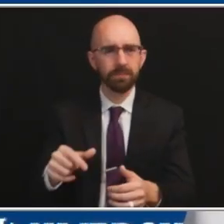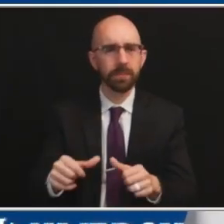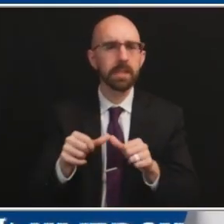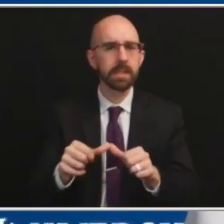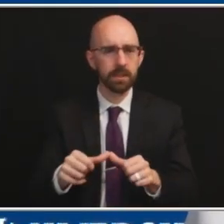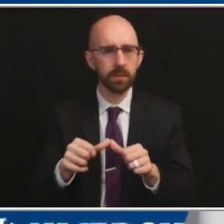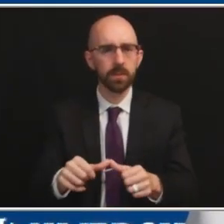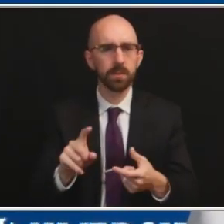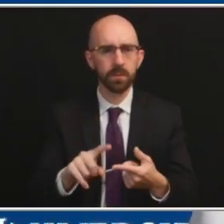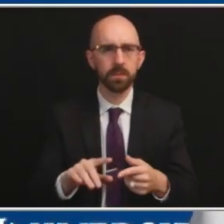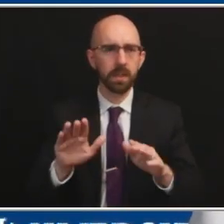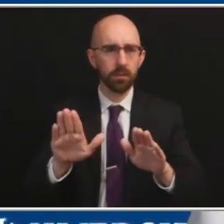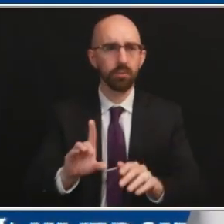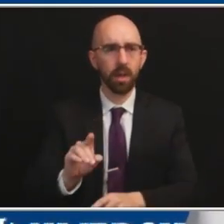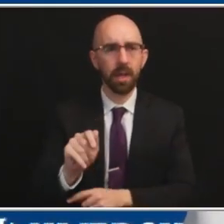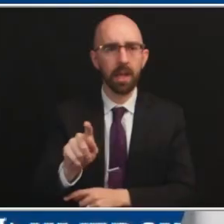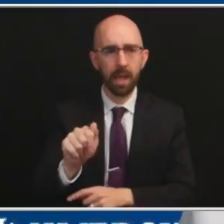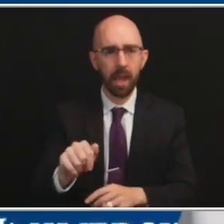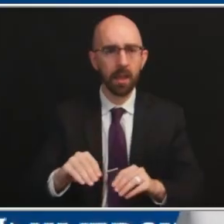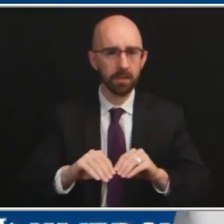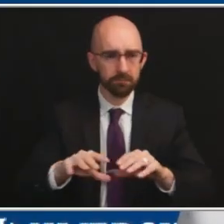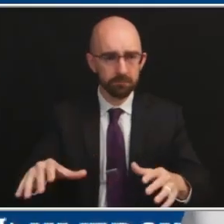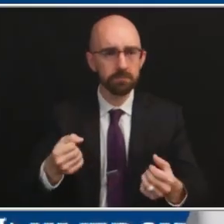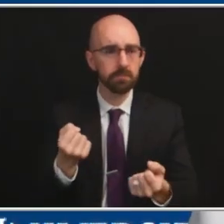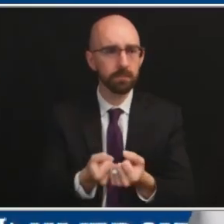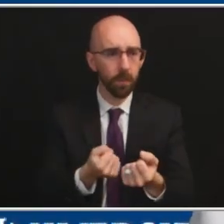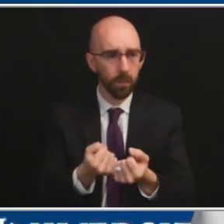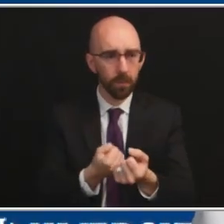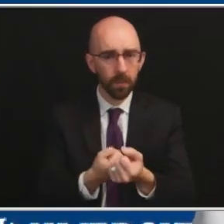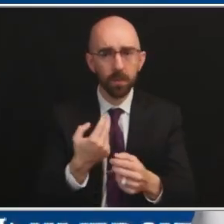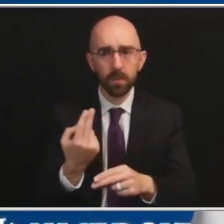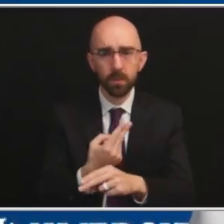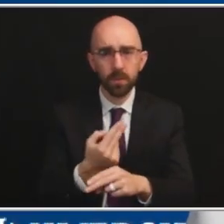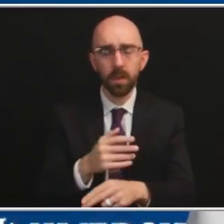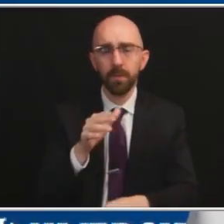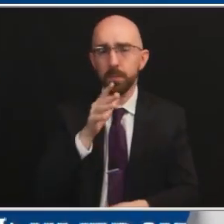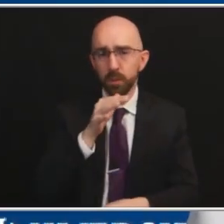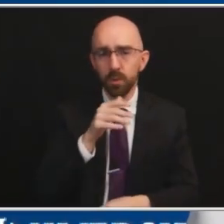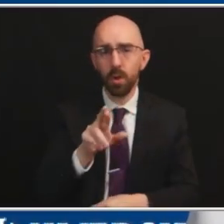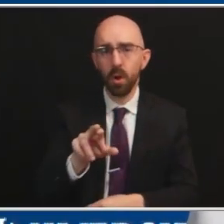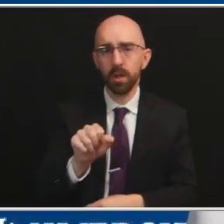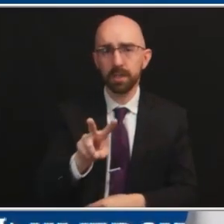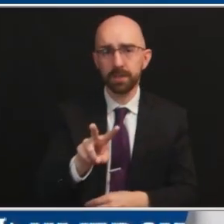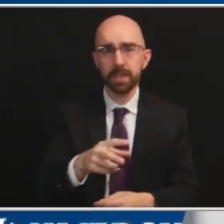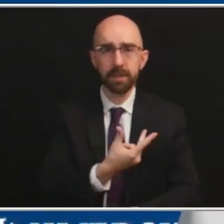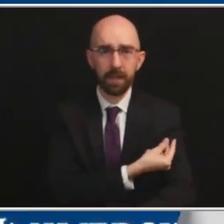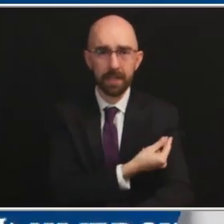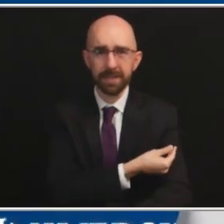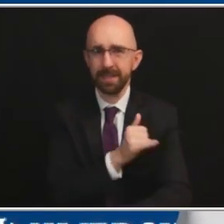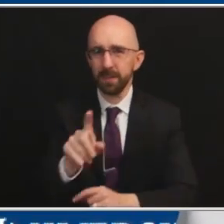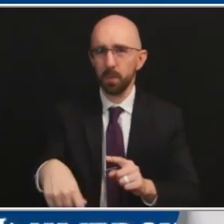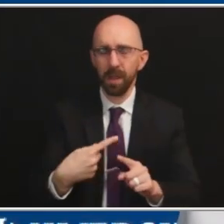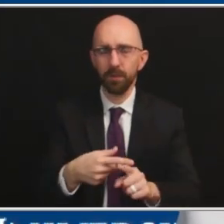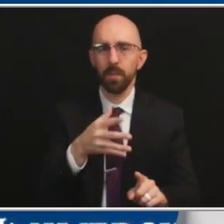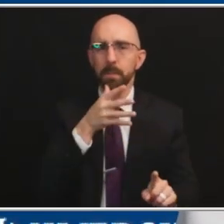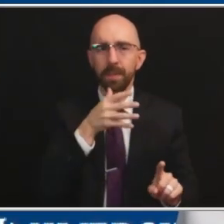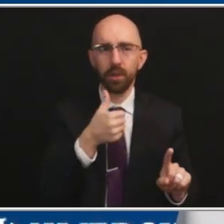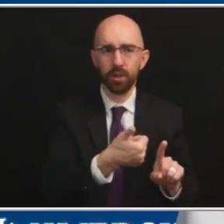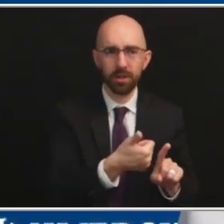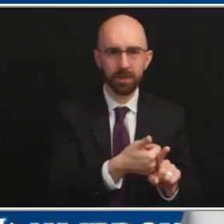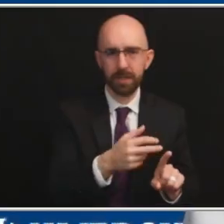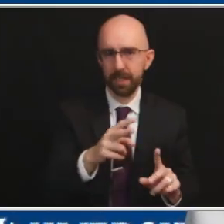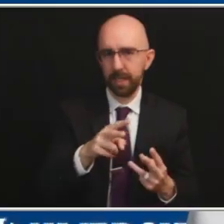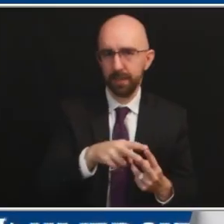great data coming out supporting the use of maternal RSV vaccines. So that is when mom, either